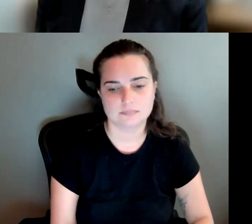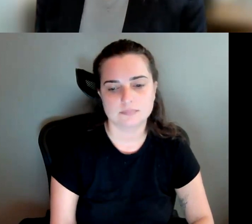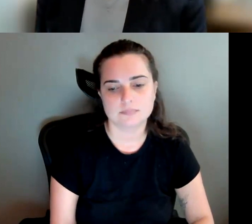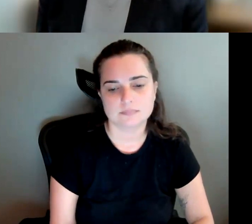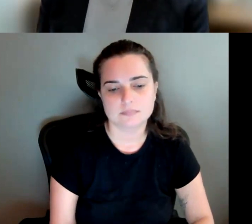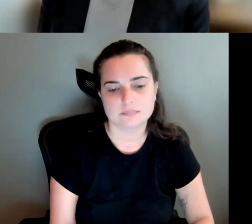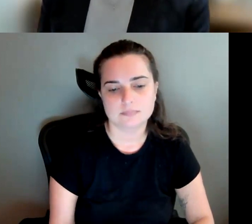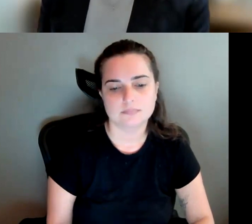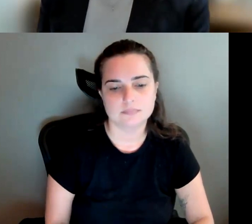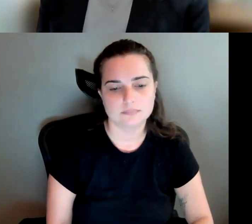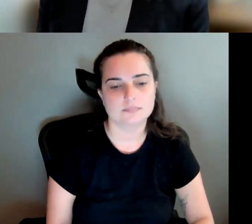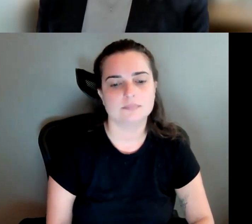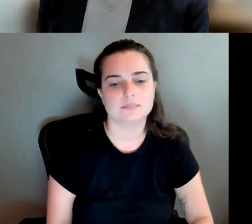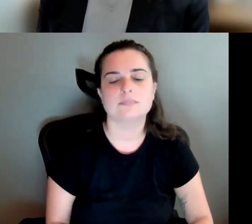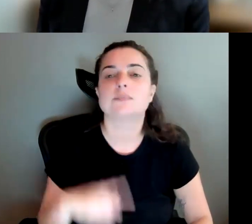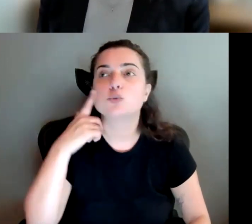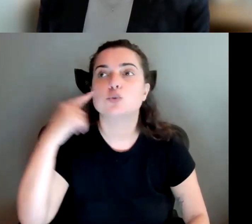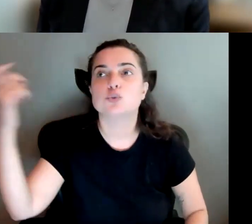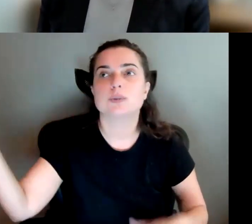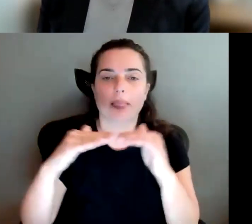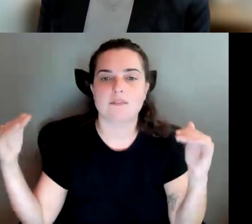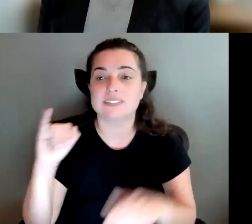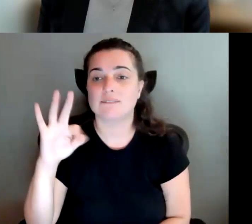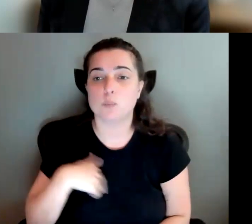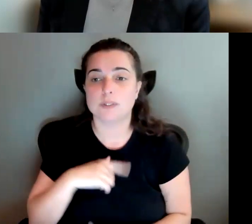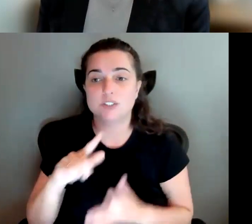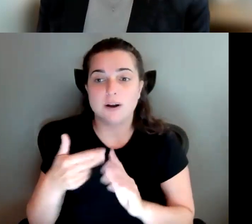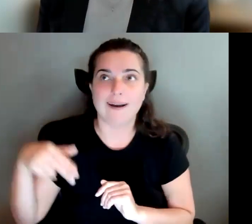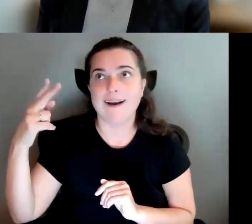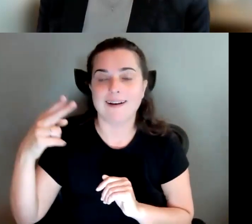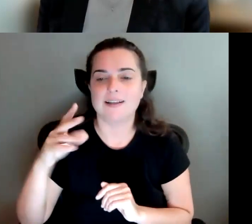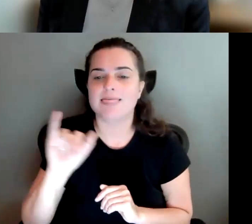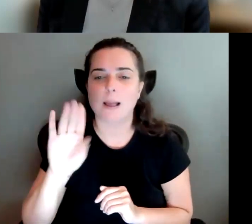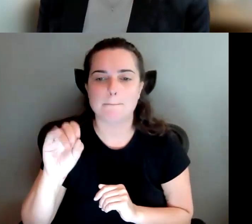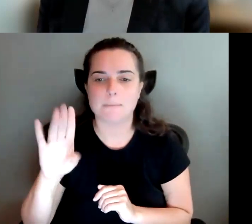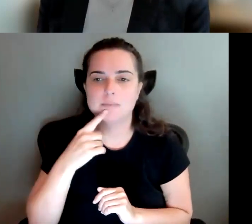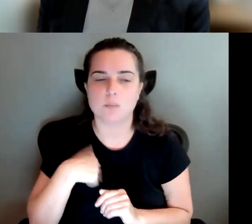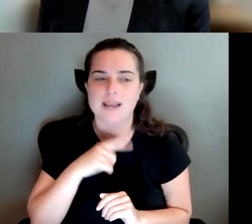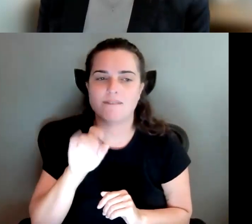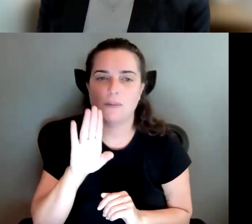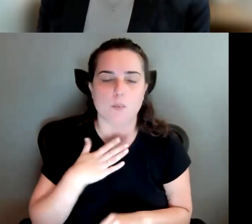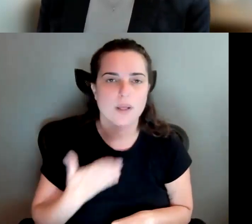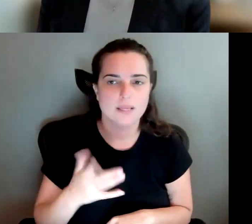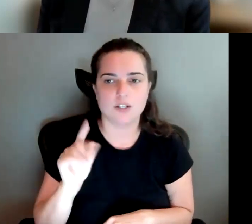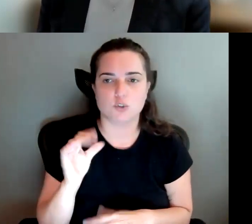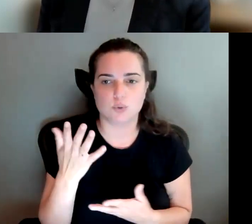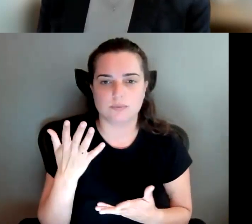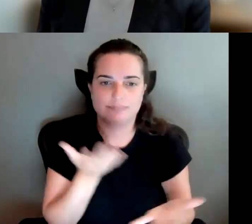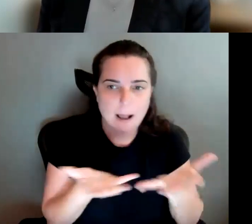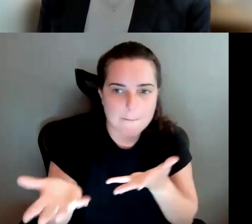levels. If we start high, as Bob said, we have to be willing to compromise. So starting high